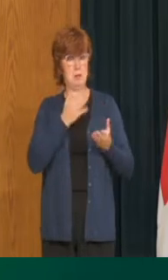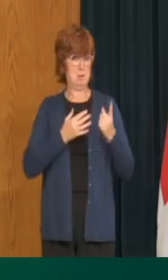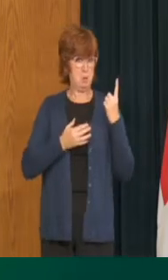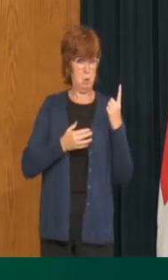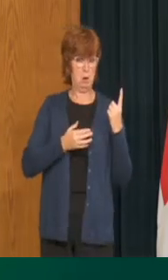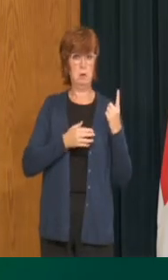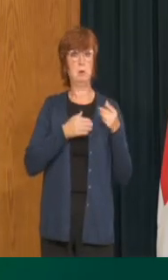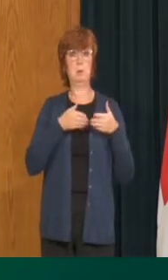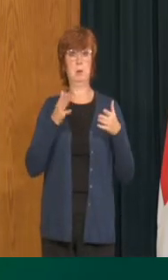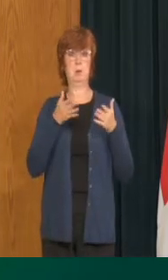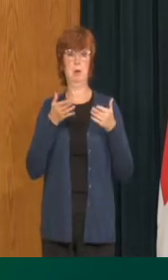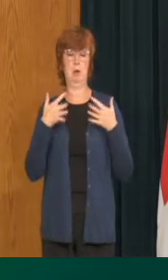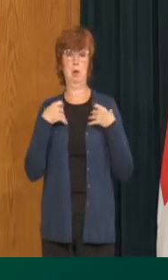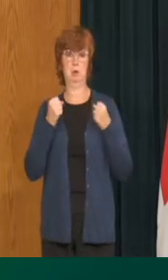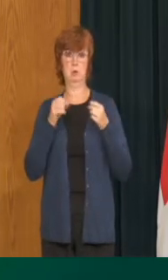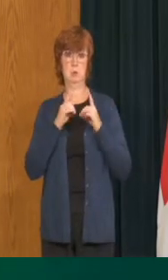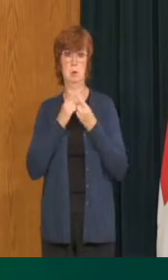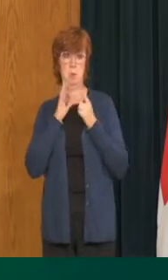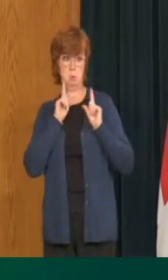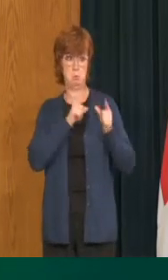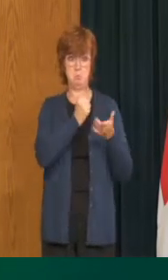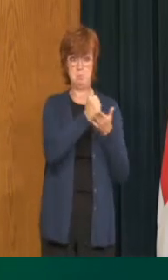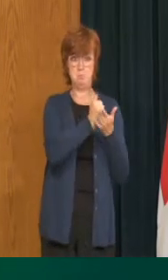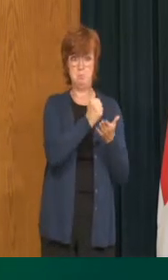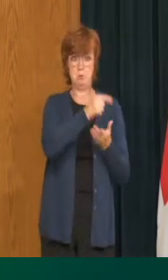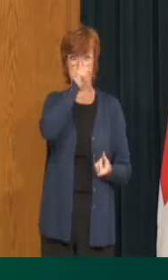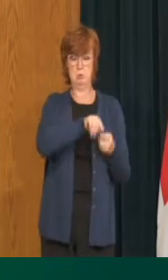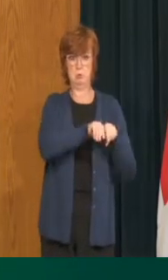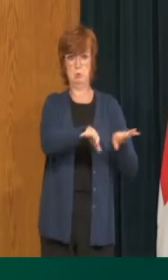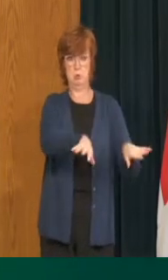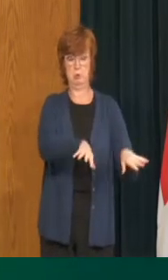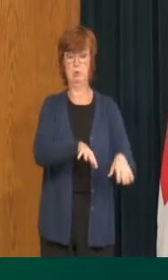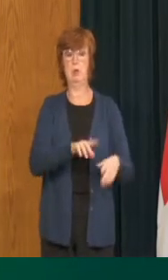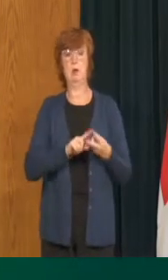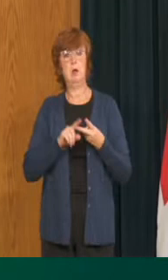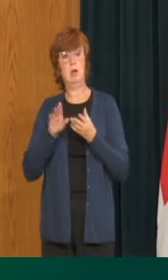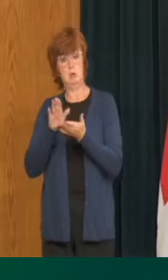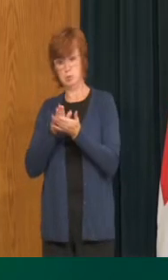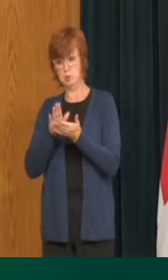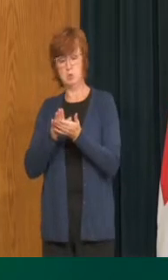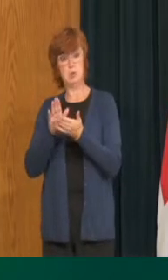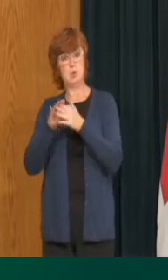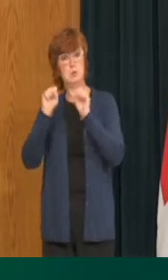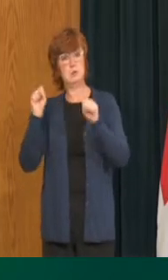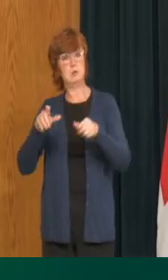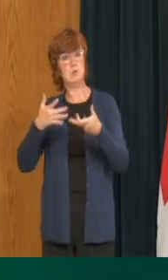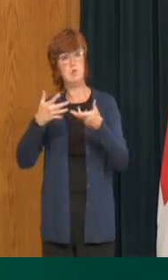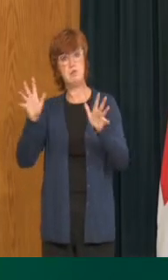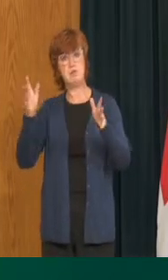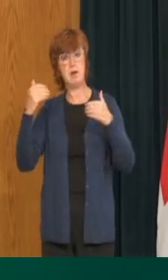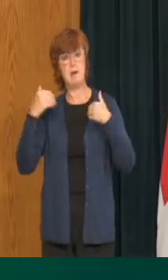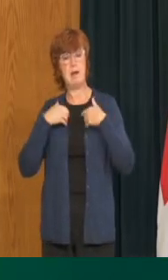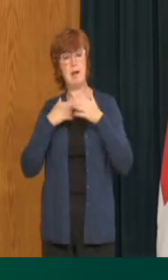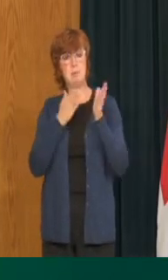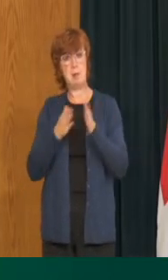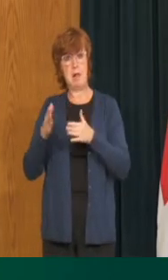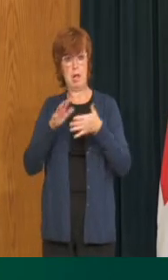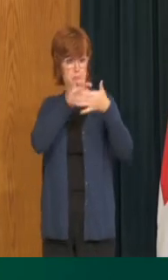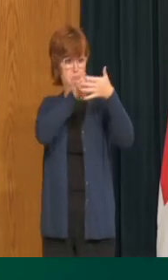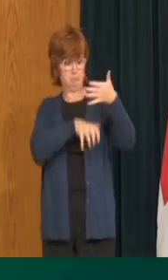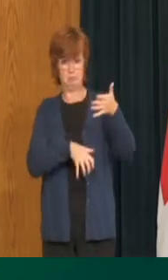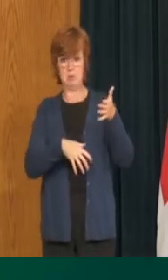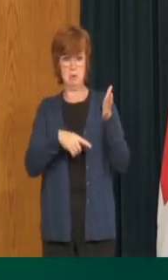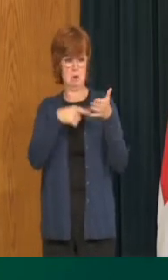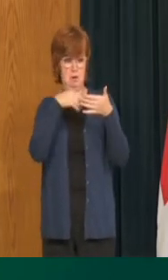approach, and the best method for reducing COVID in schools remains staying home